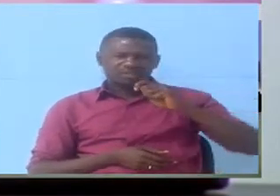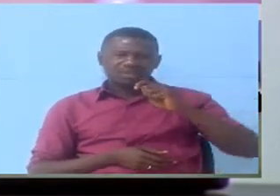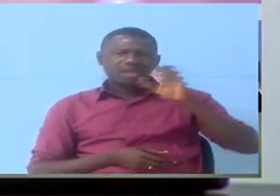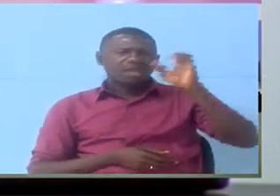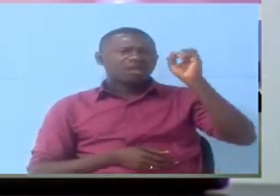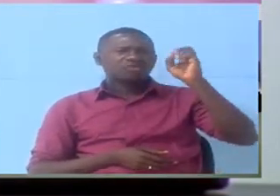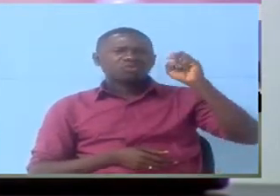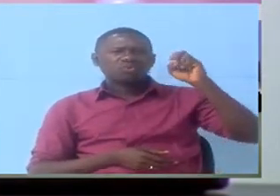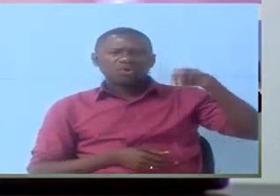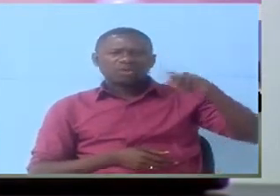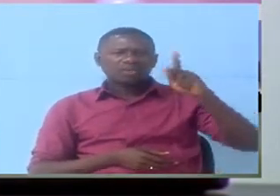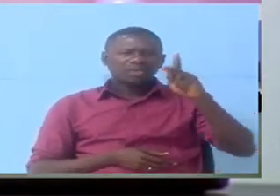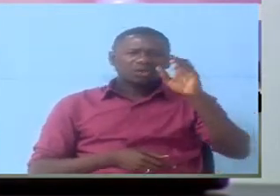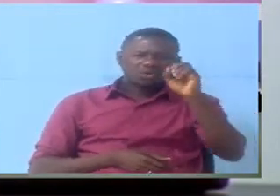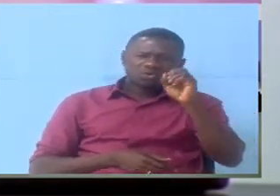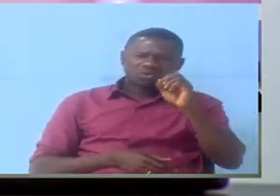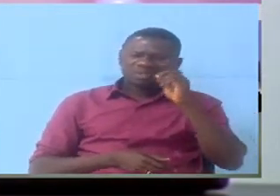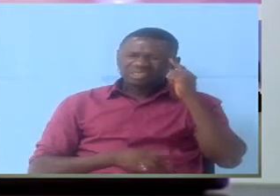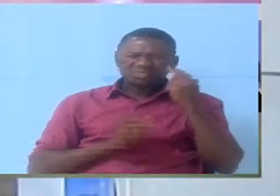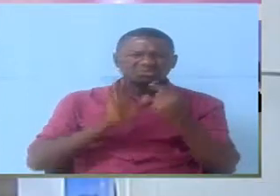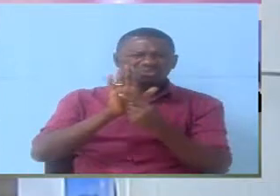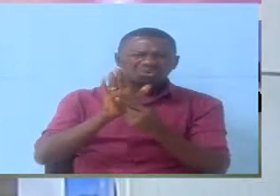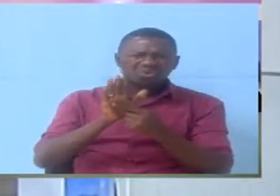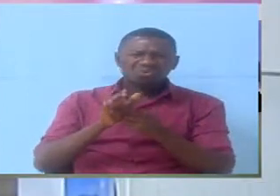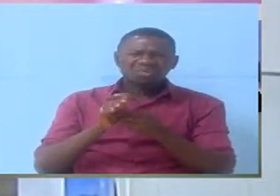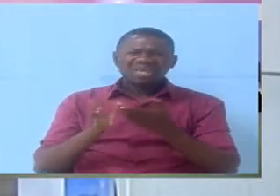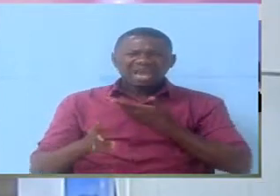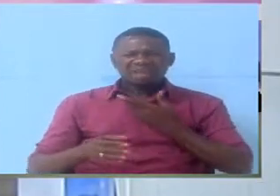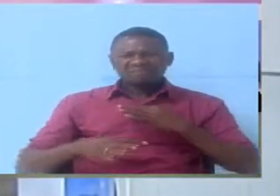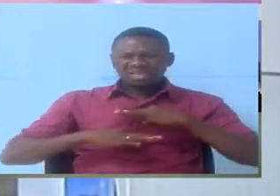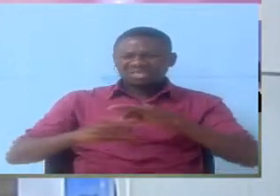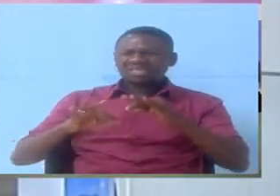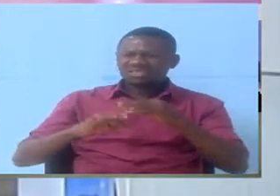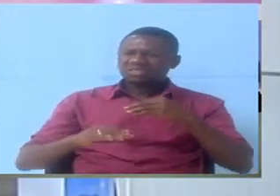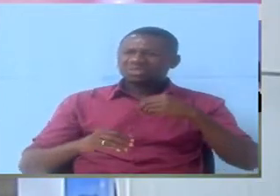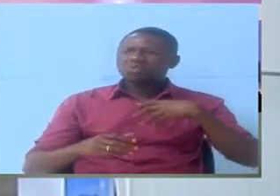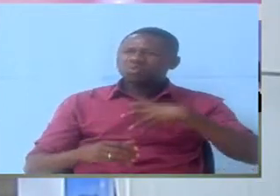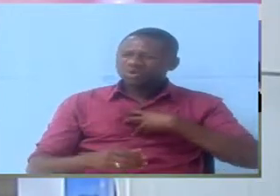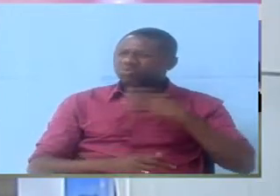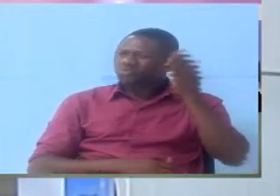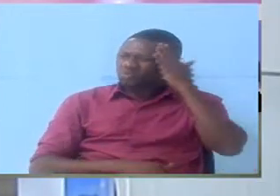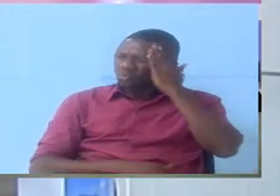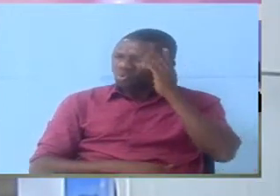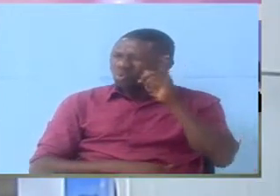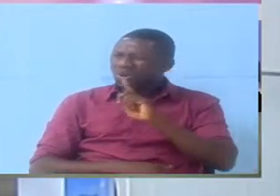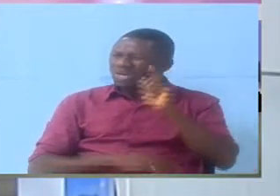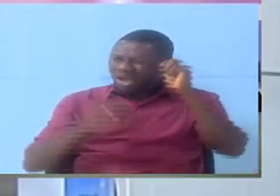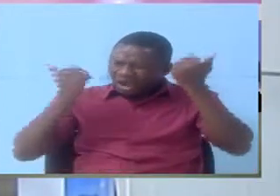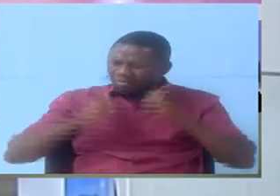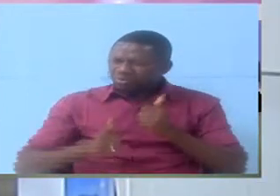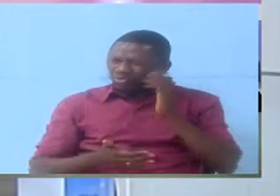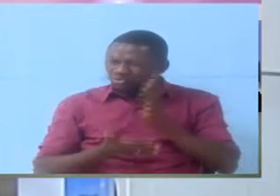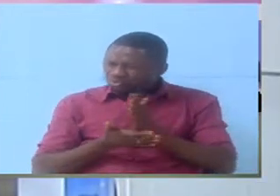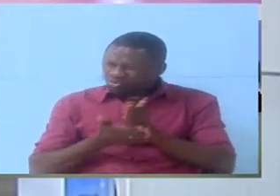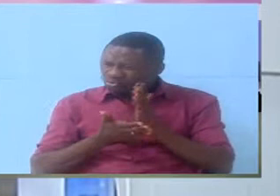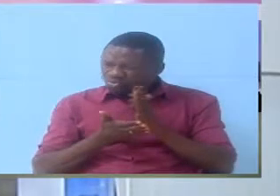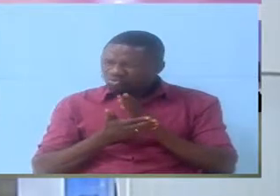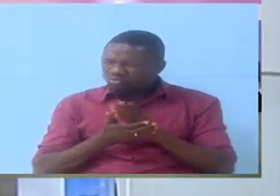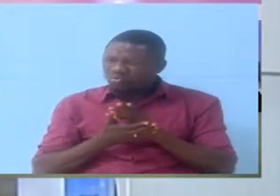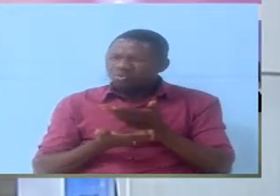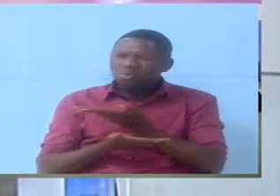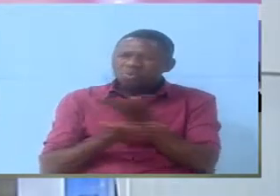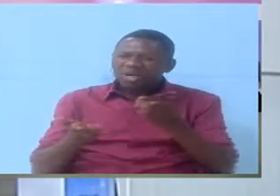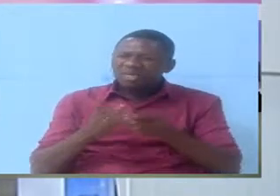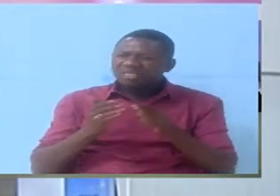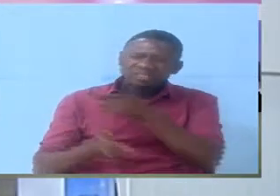what happened? For fire for Ninkoya Sula Puka long Munek Fong Fong Kanketa. Not